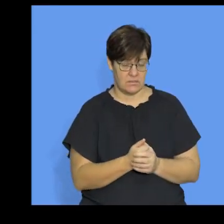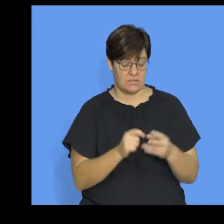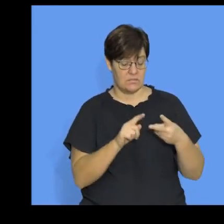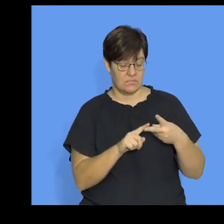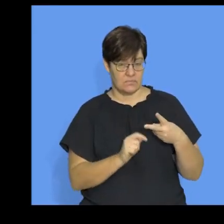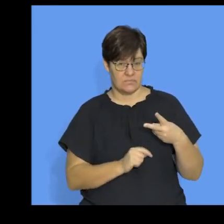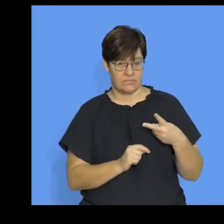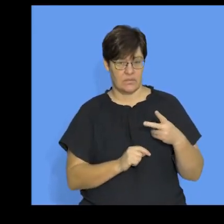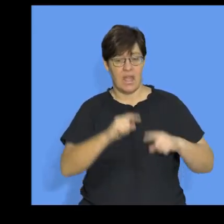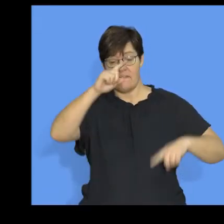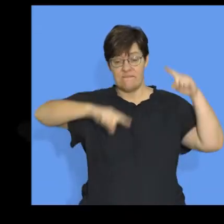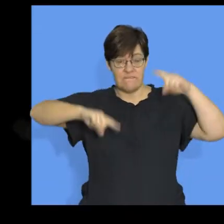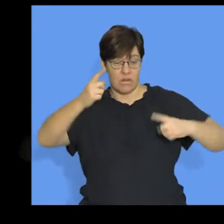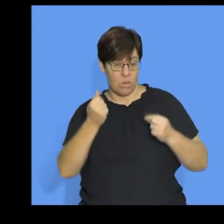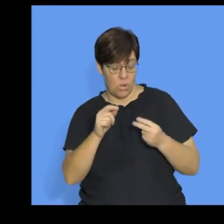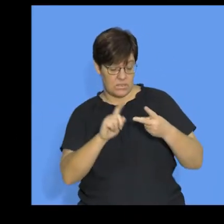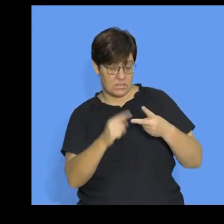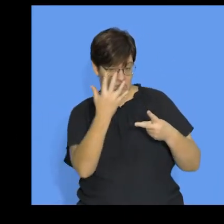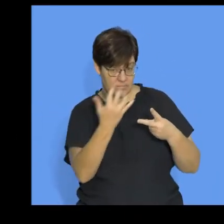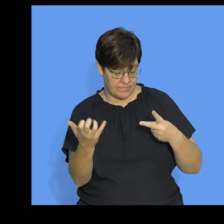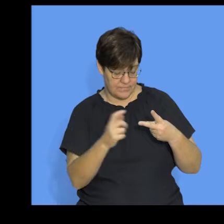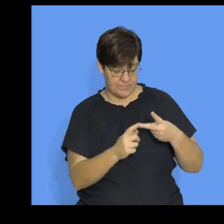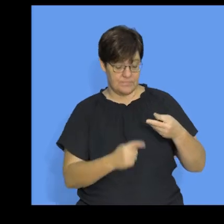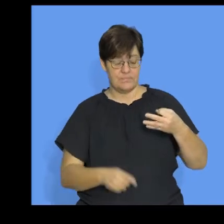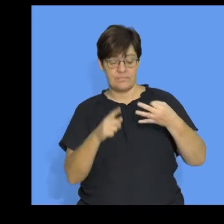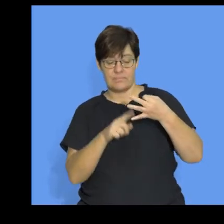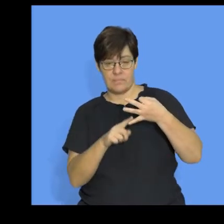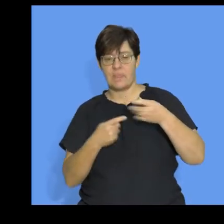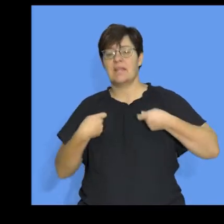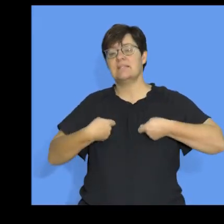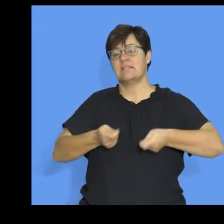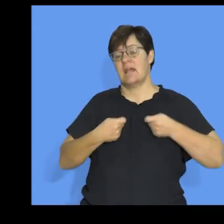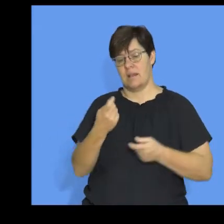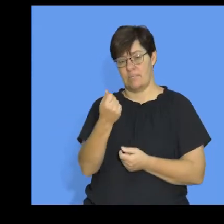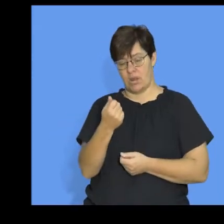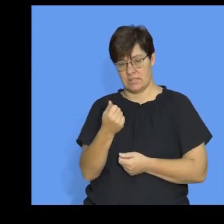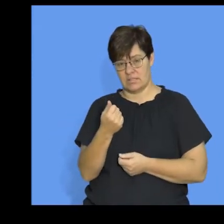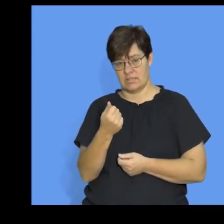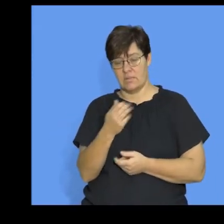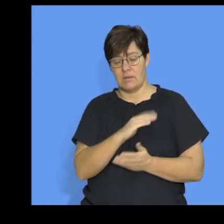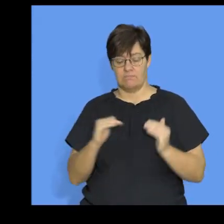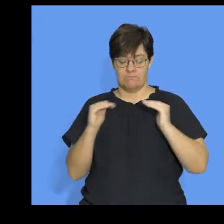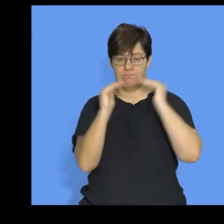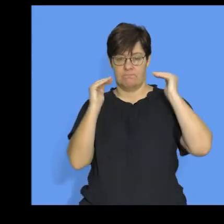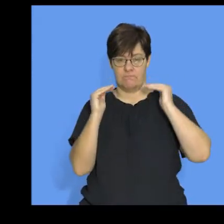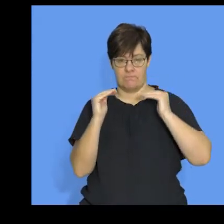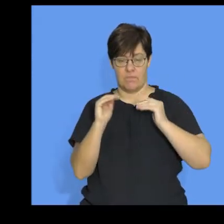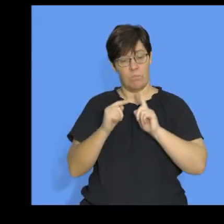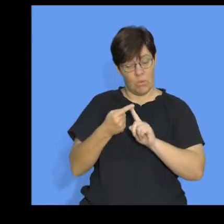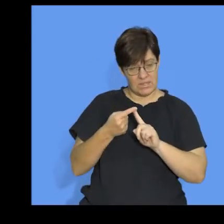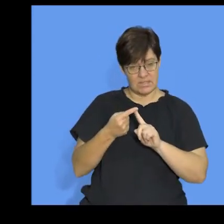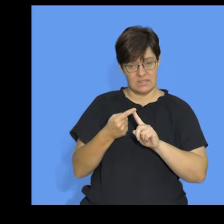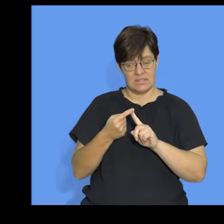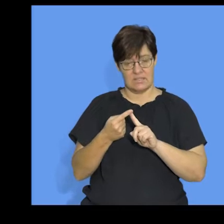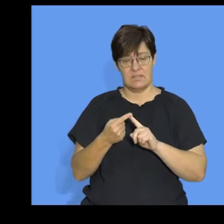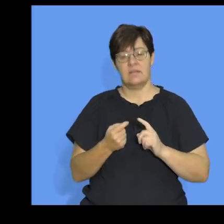total variable cost, right? The selling price at the break-even point. Okay, and then